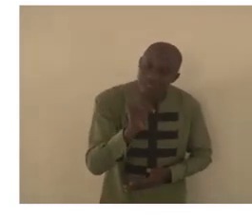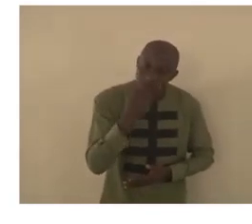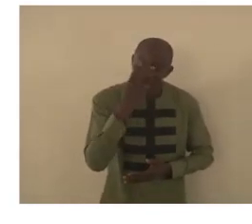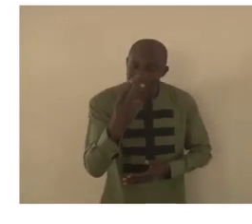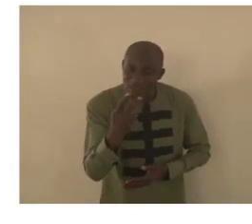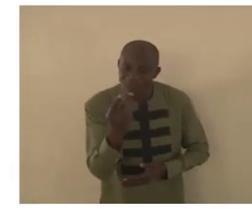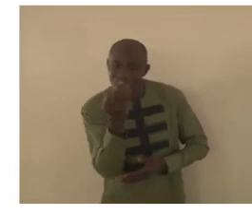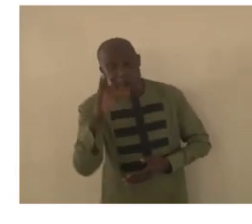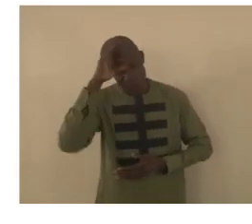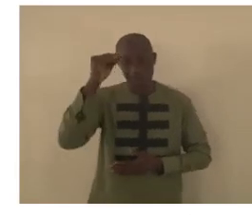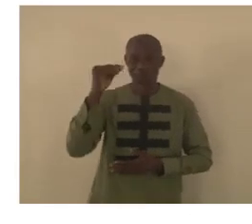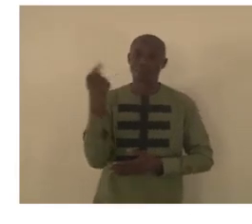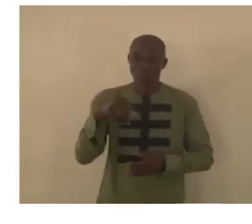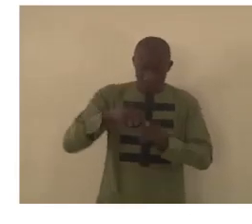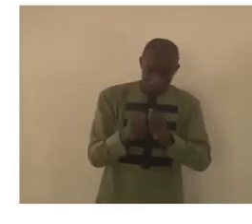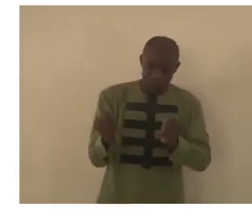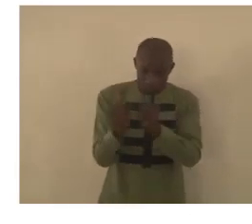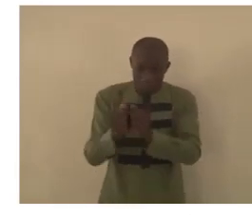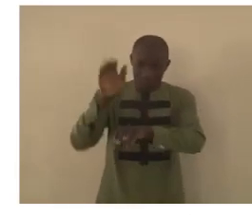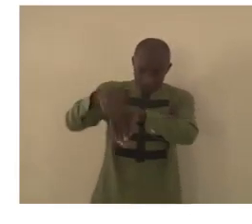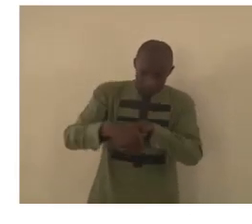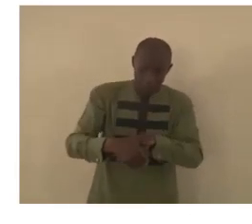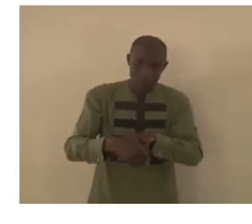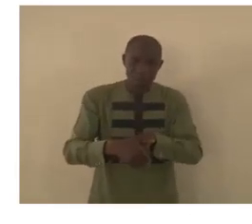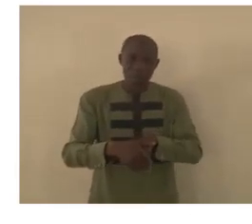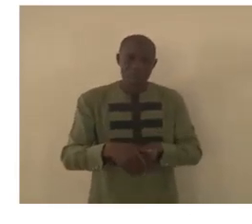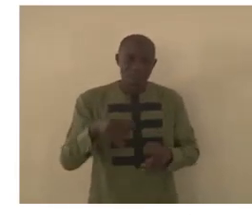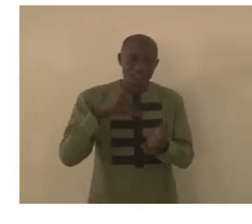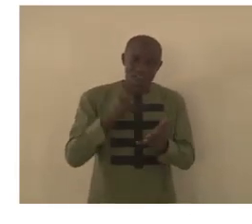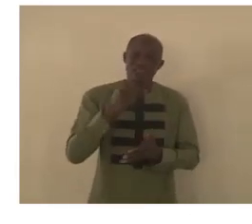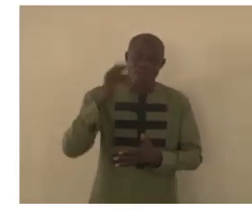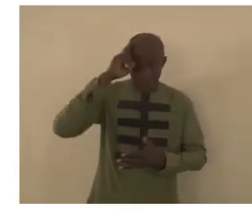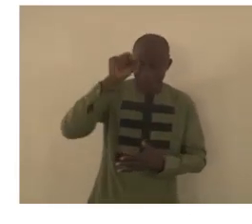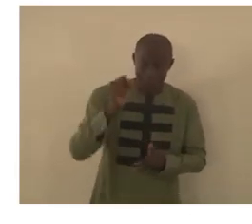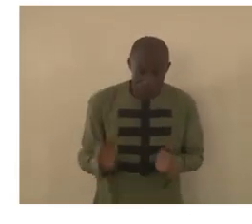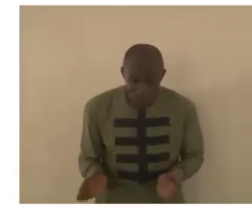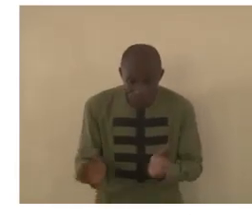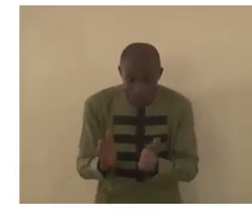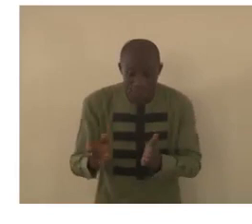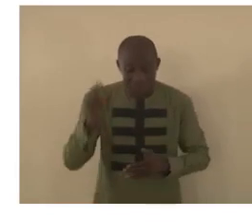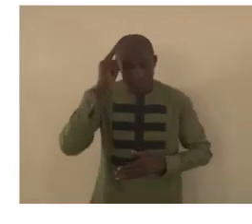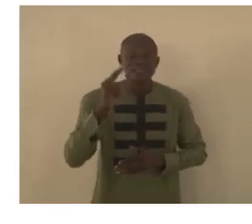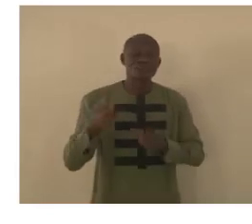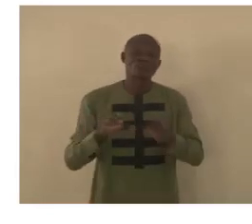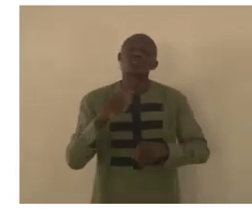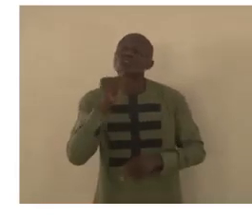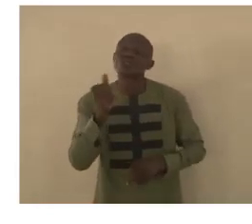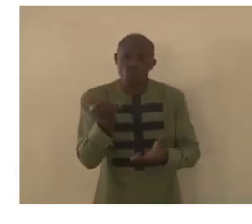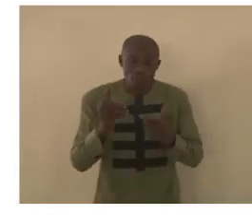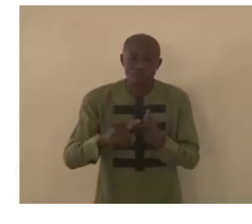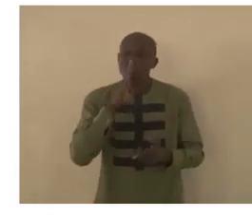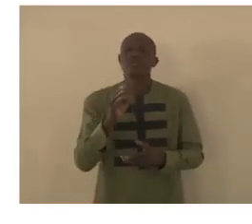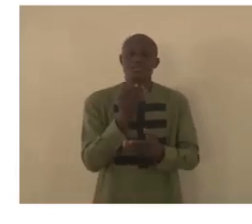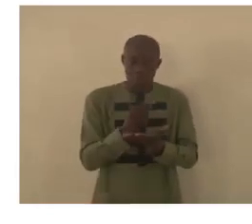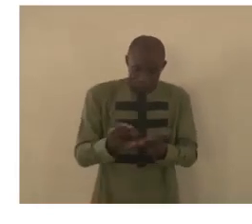men. The problem with the hypocrite is his motivation. He does not want to